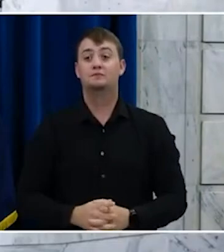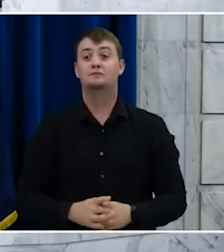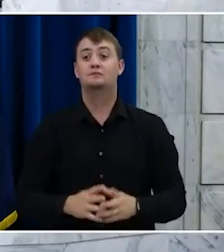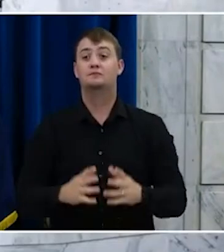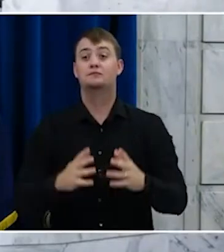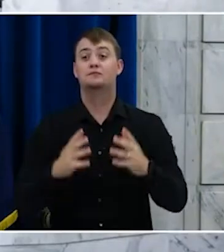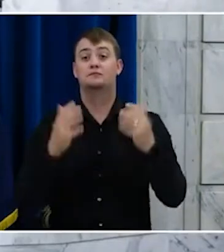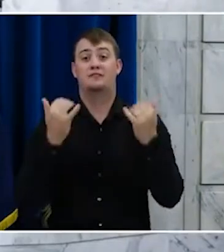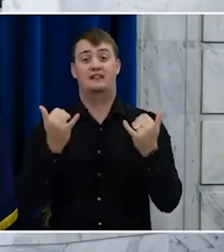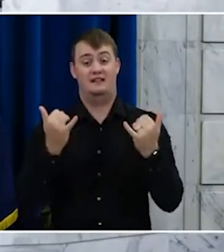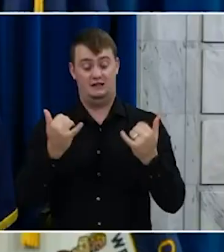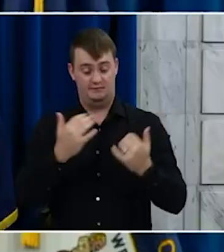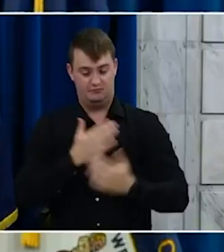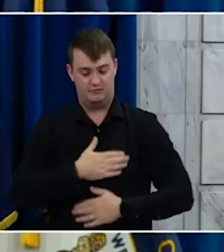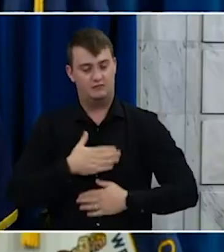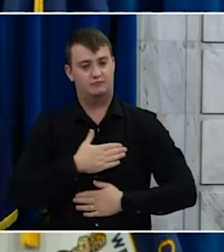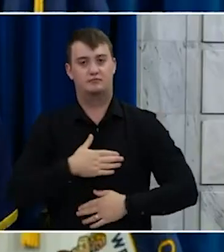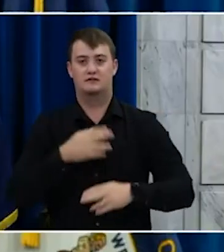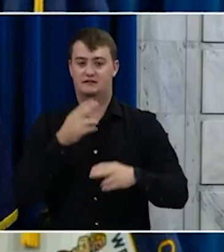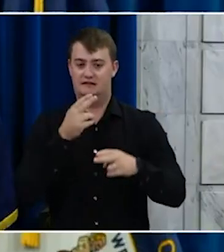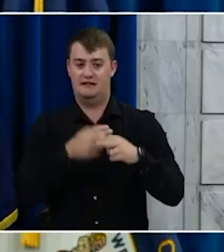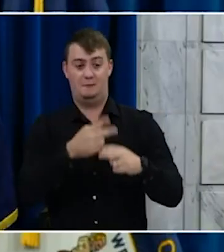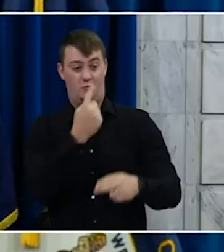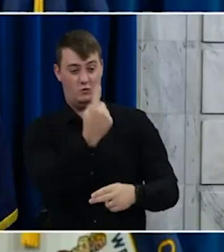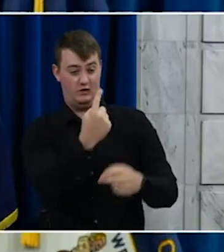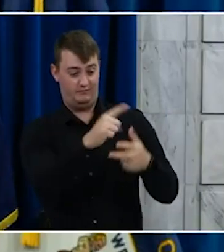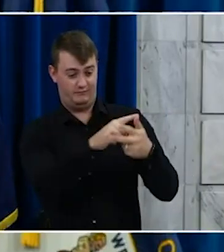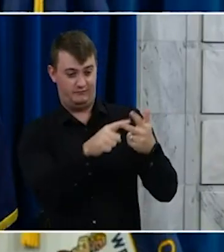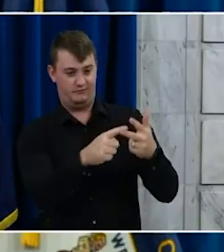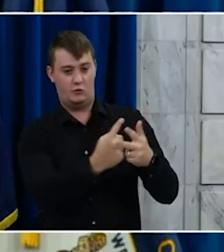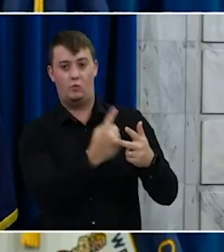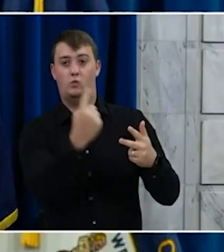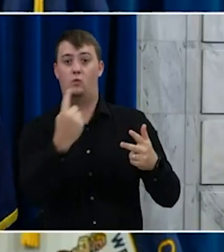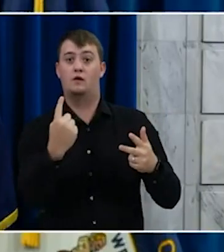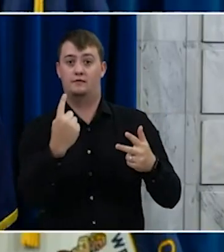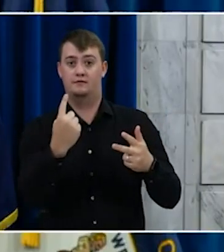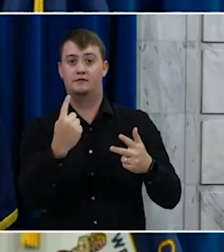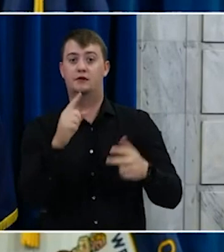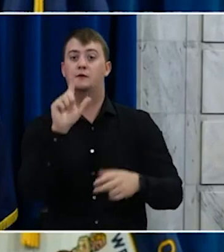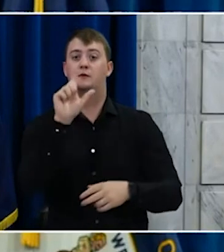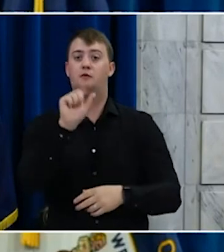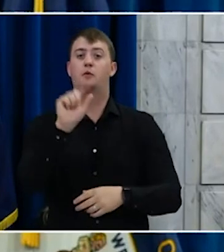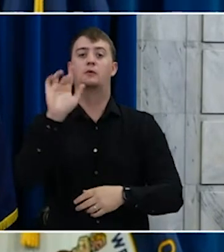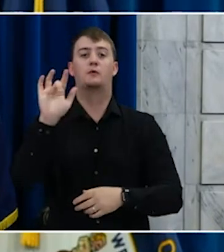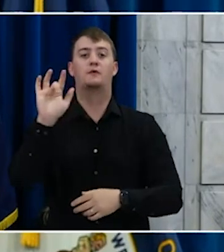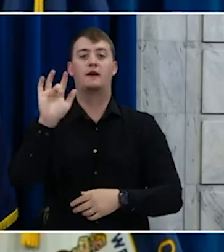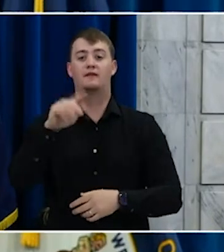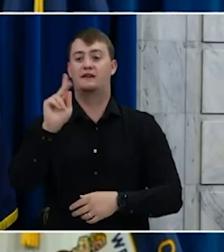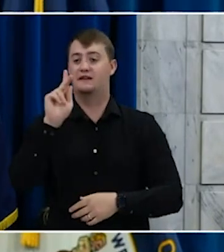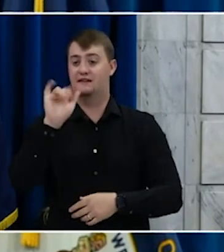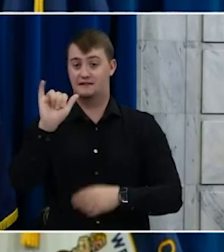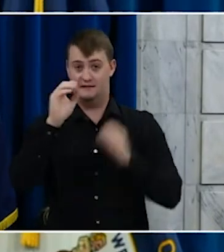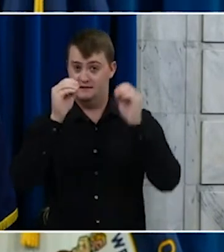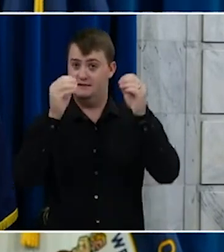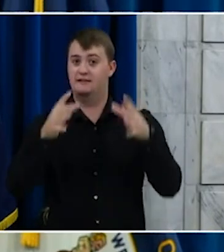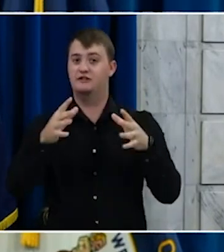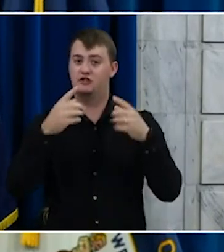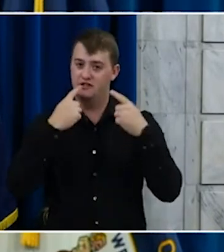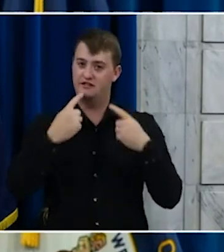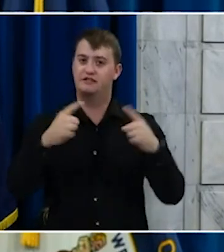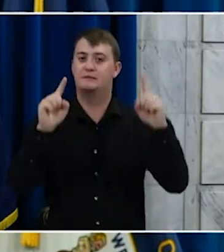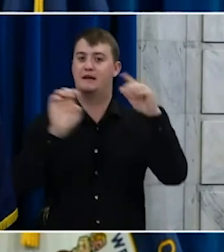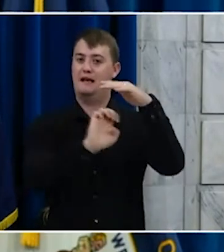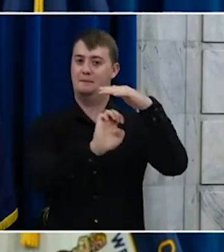I now have the pleasure of naming one of these individuals as the 2025 Kentucky Teacher